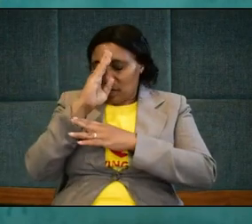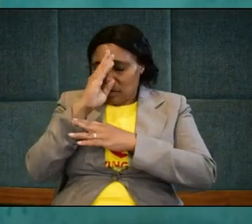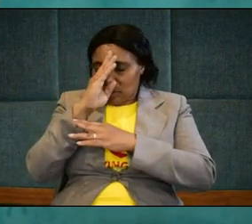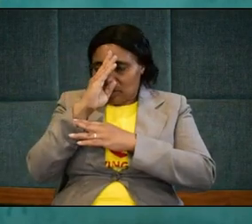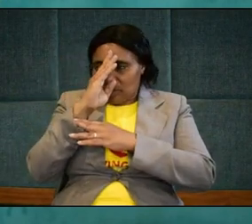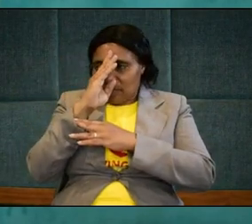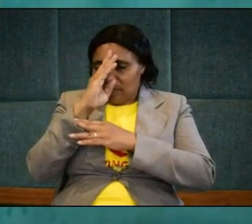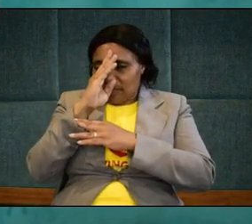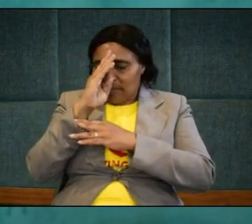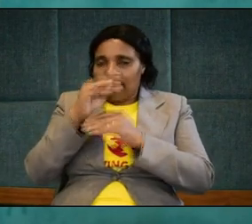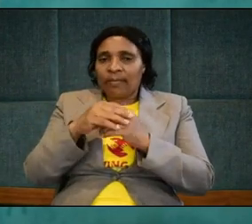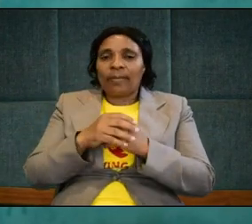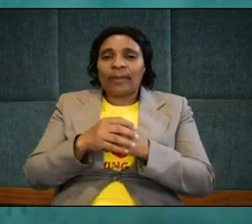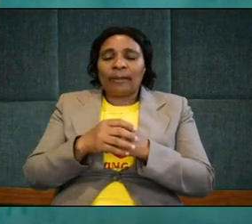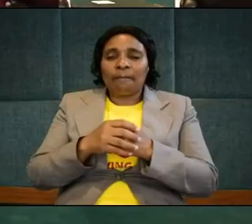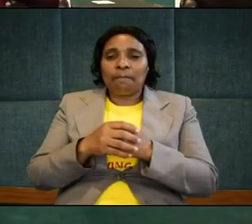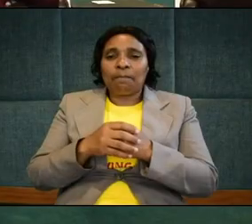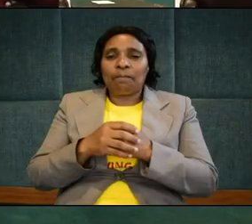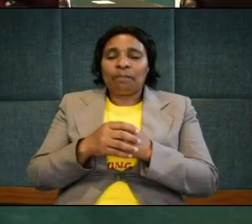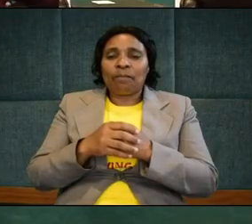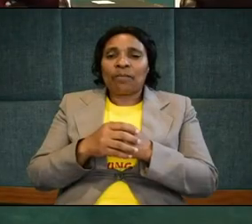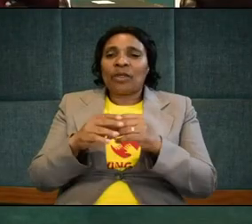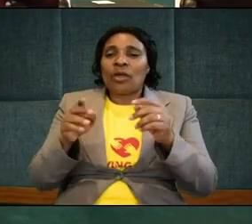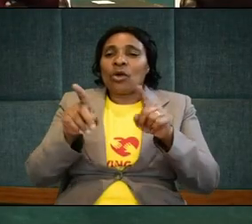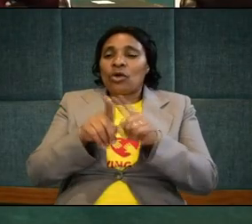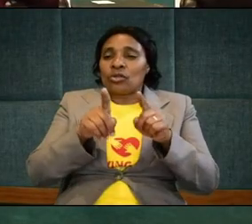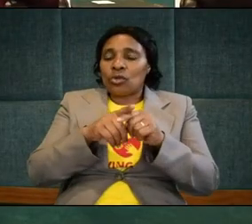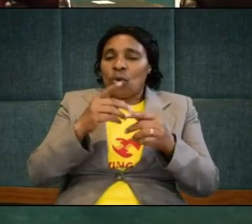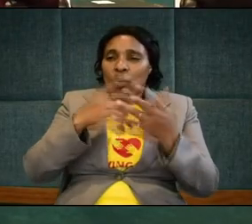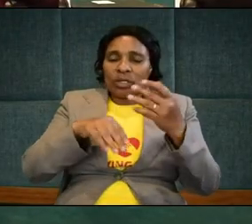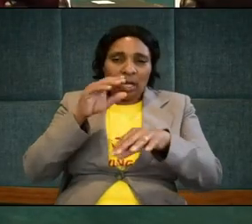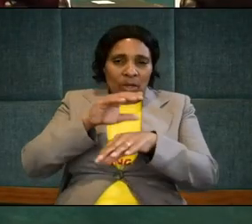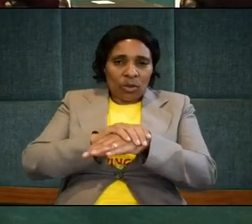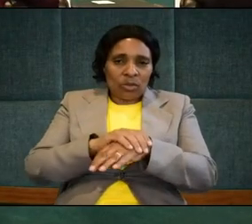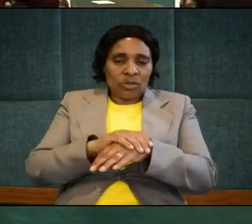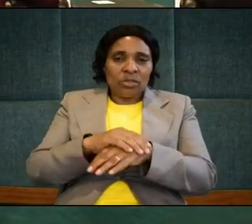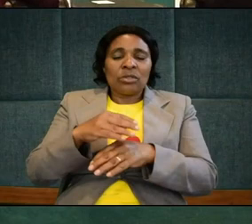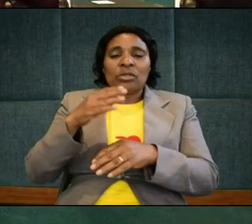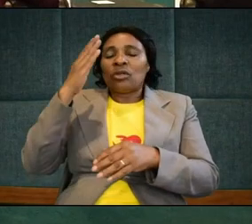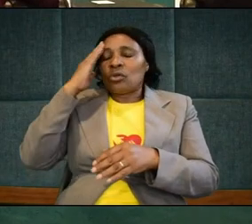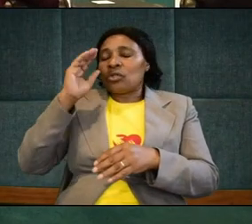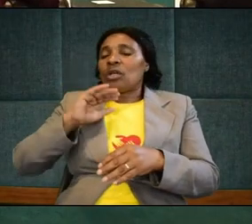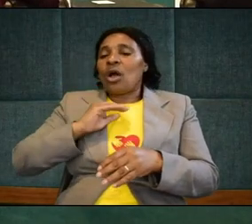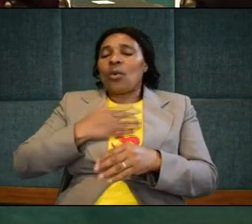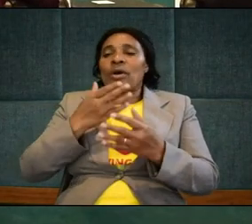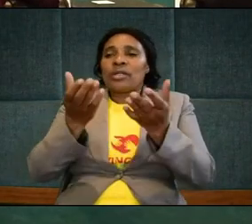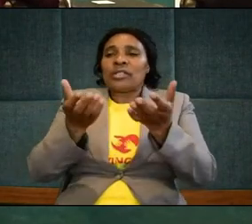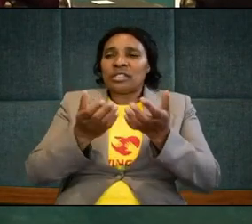Yeah. And also what I got is, he knows our needs.